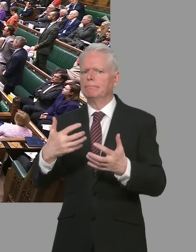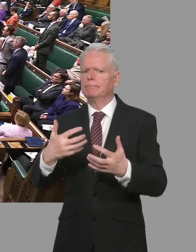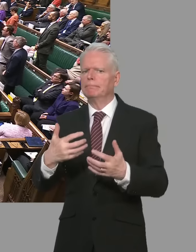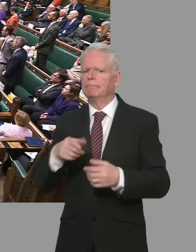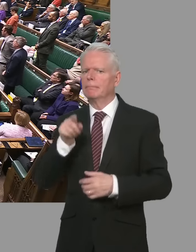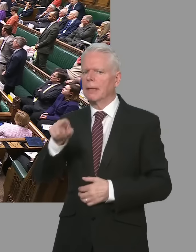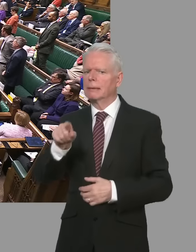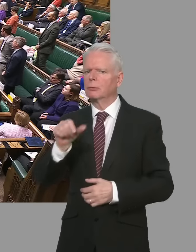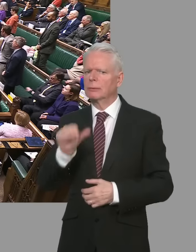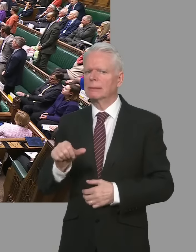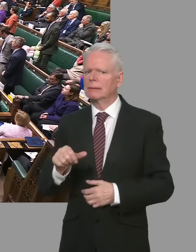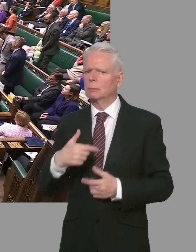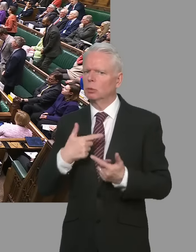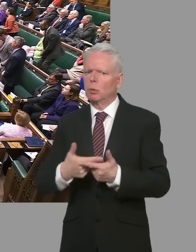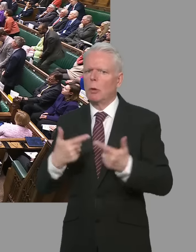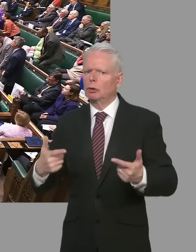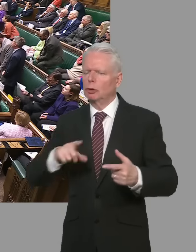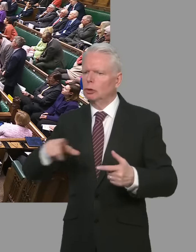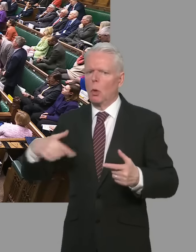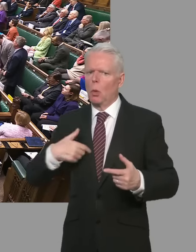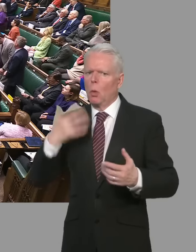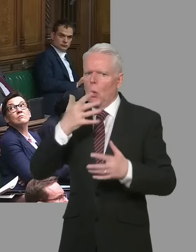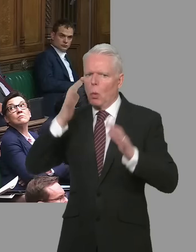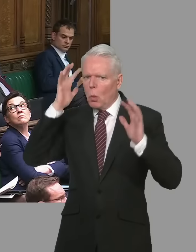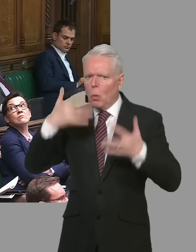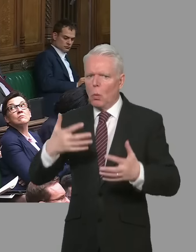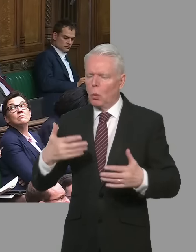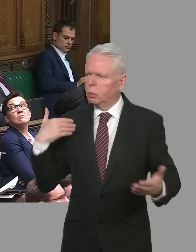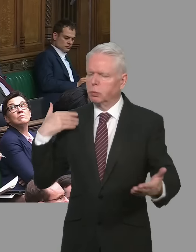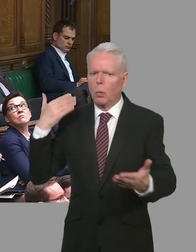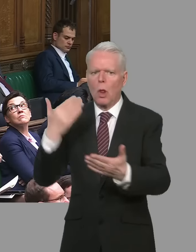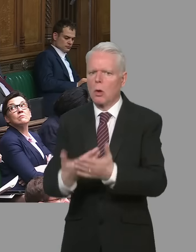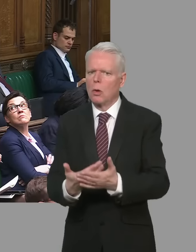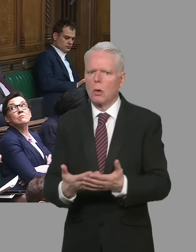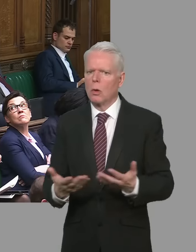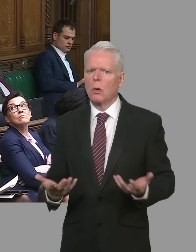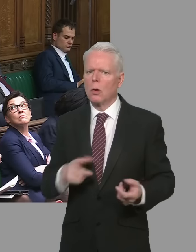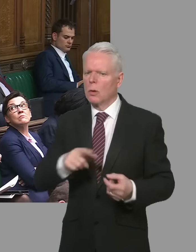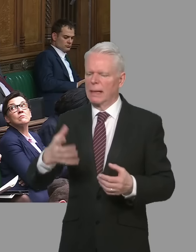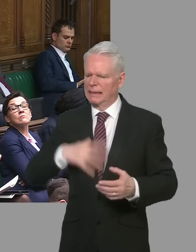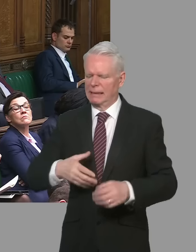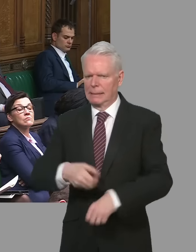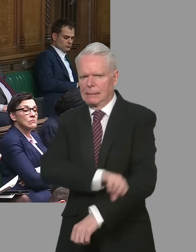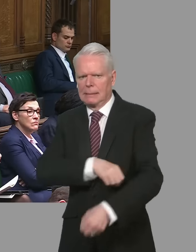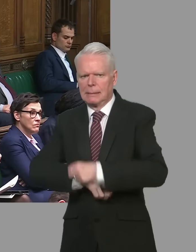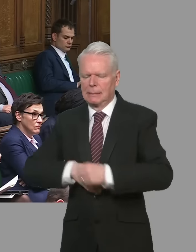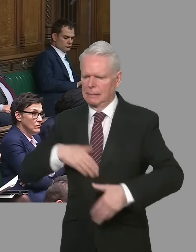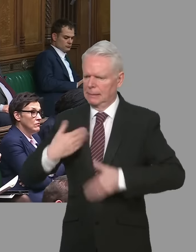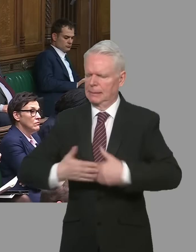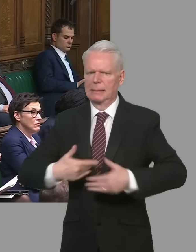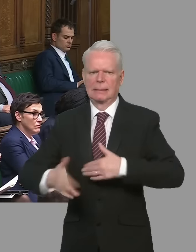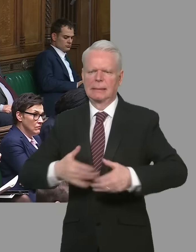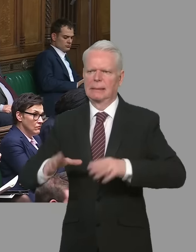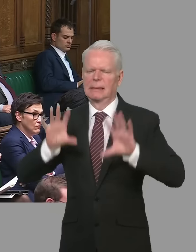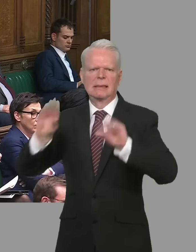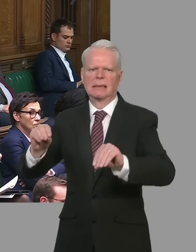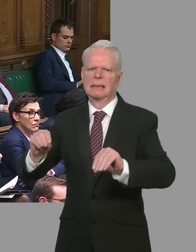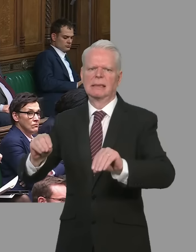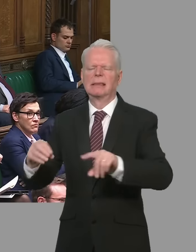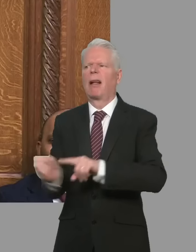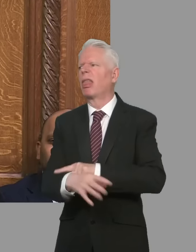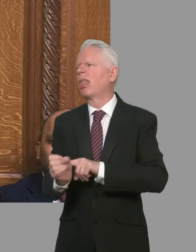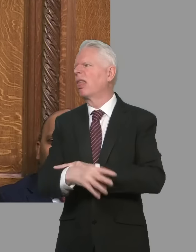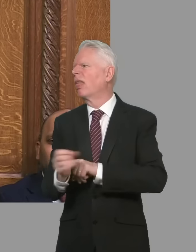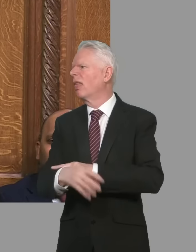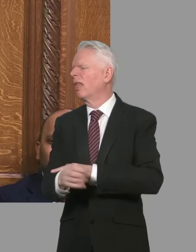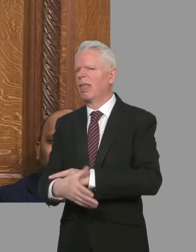inquiry graphically laid bare last week, the NHS was starved of the investment it needed under the party opposite. Nowhere more so than